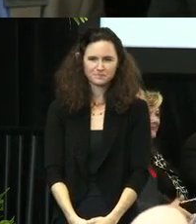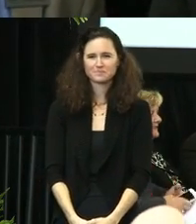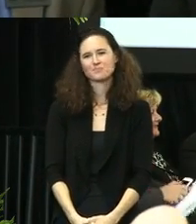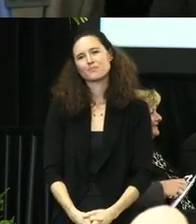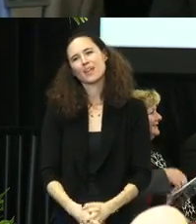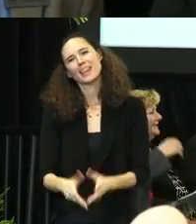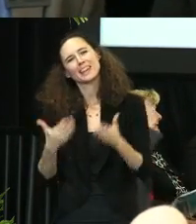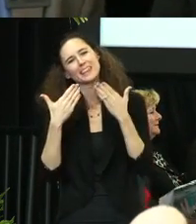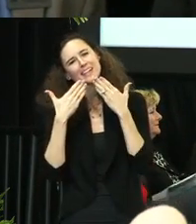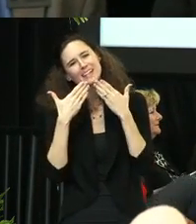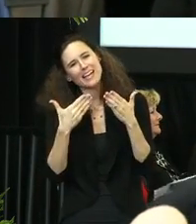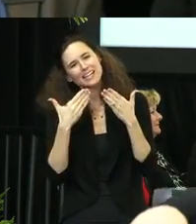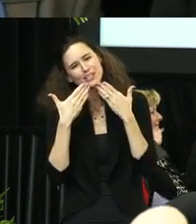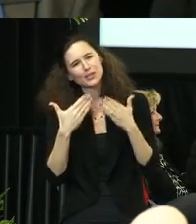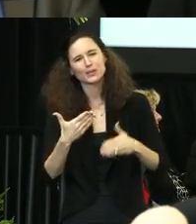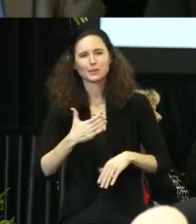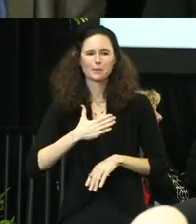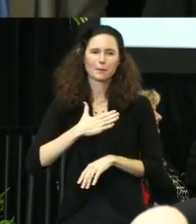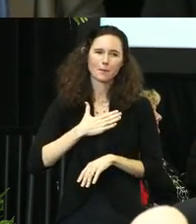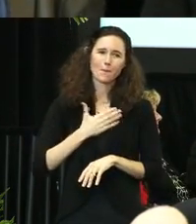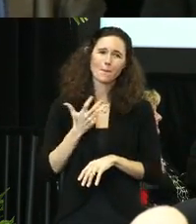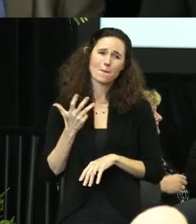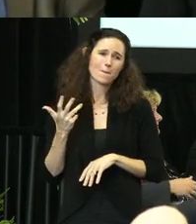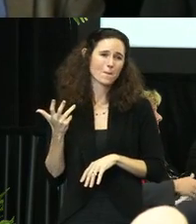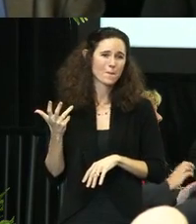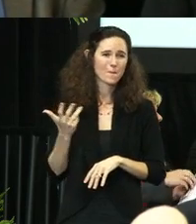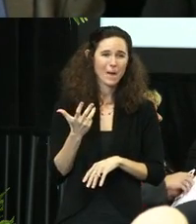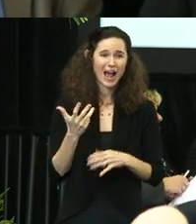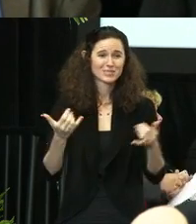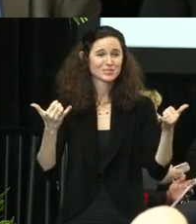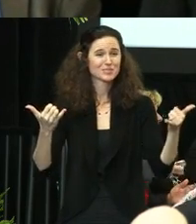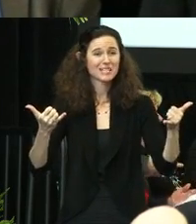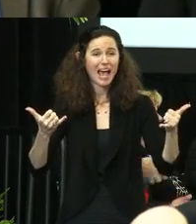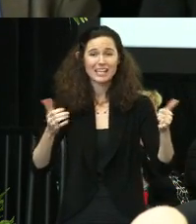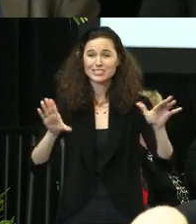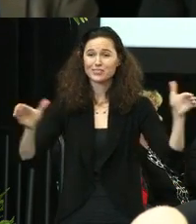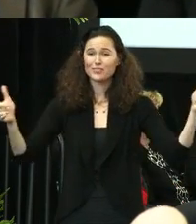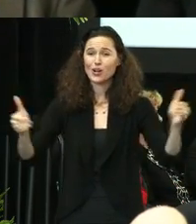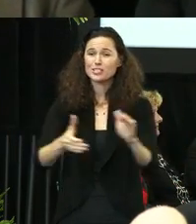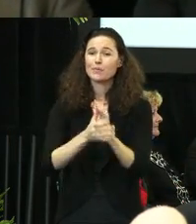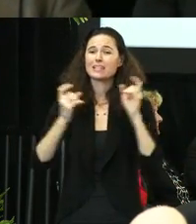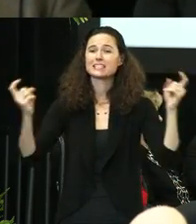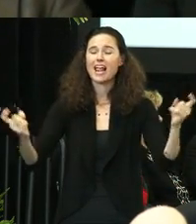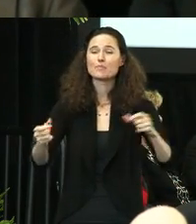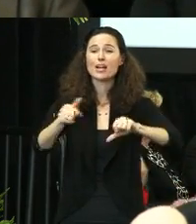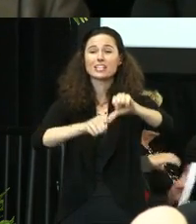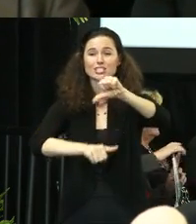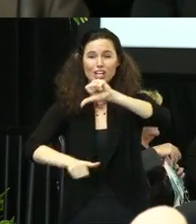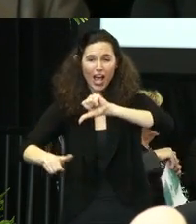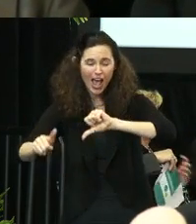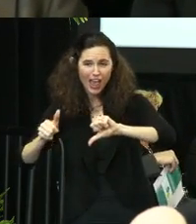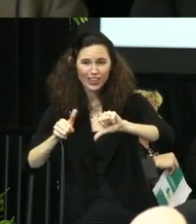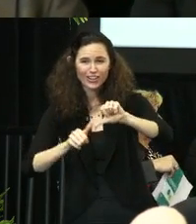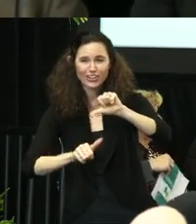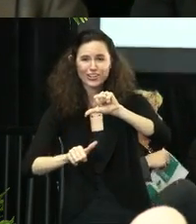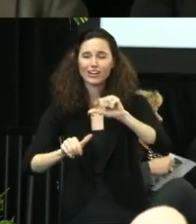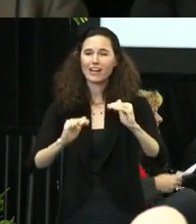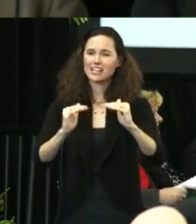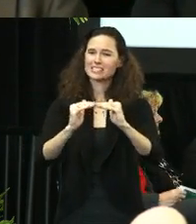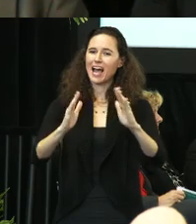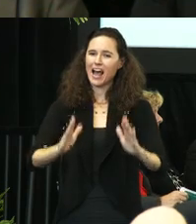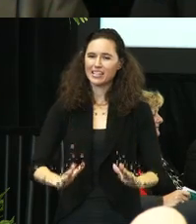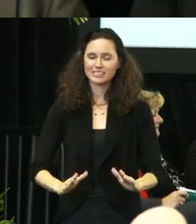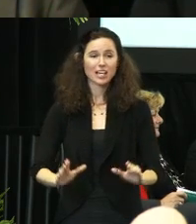Thank you, and my goodness gracious, this day is about celebrating each other as colleagues,